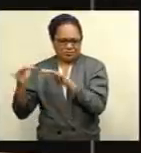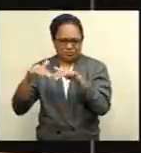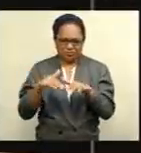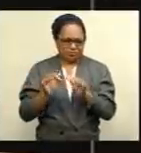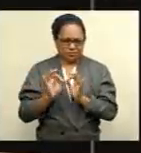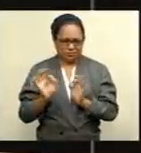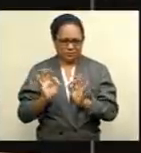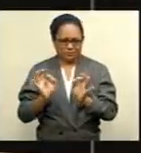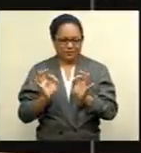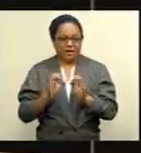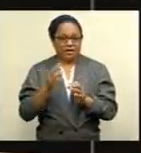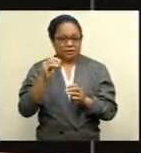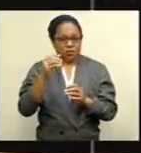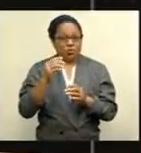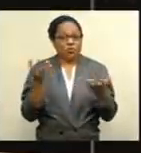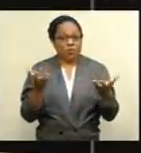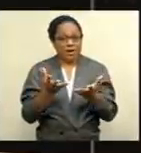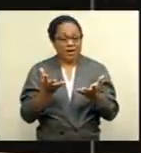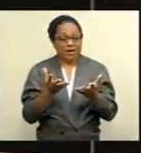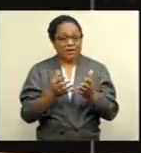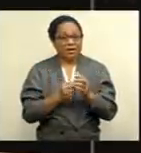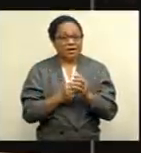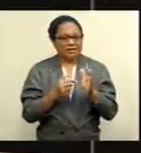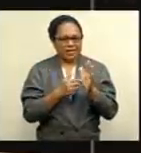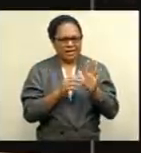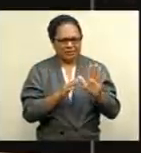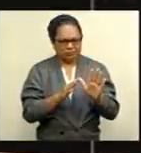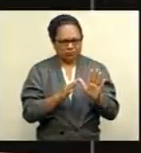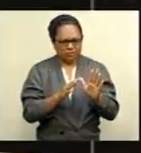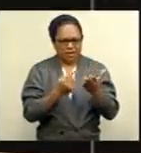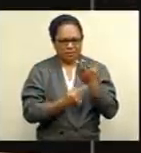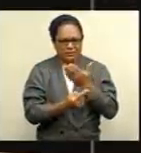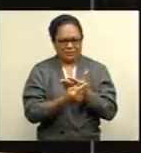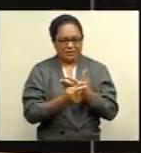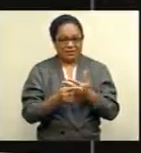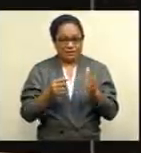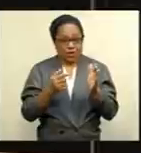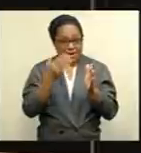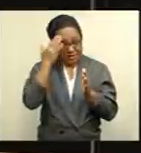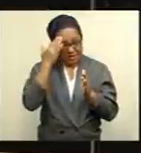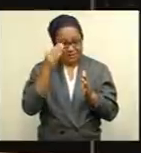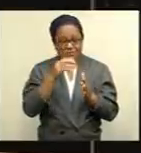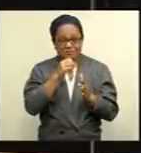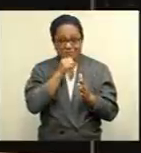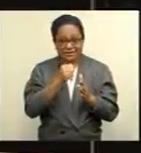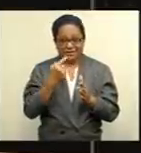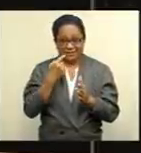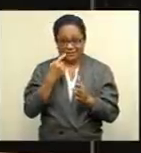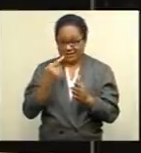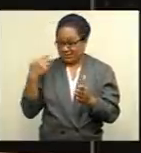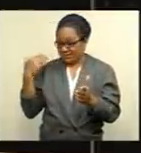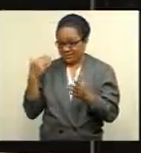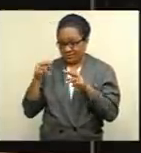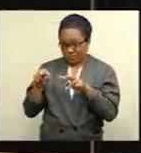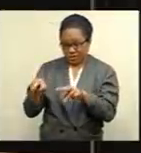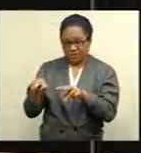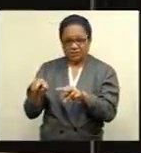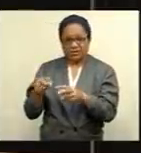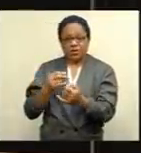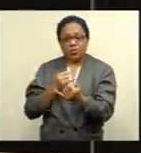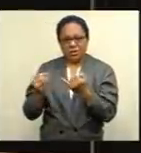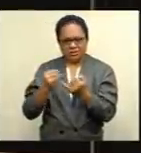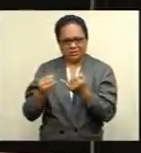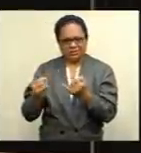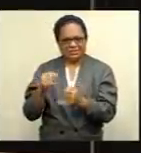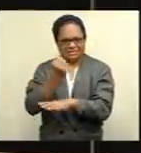Koro Josefa Navusolo says he's noticed a lot of changes since childhood, and sea level rise has been getting worse over